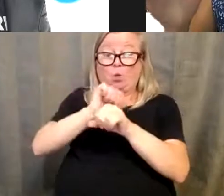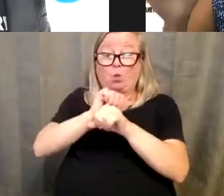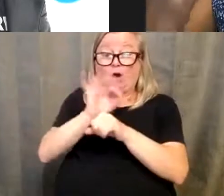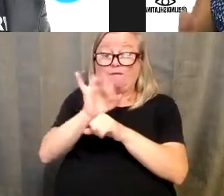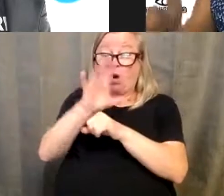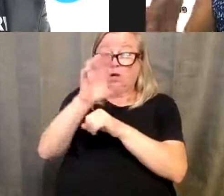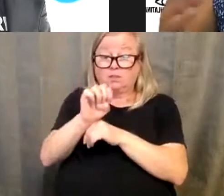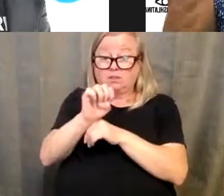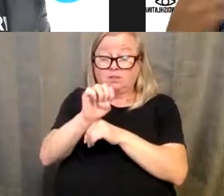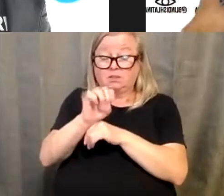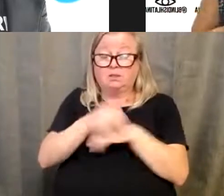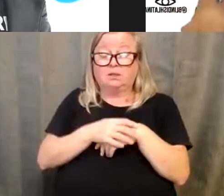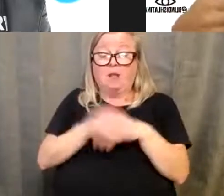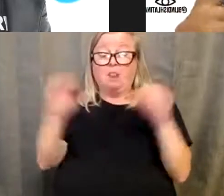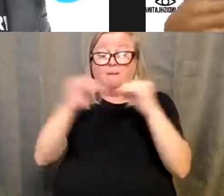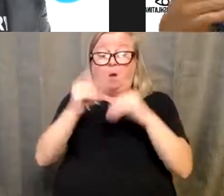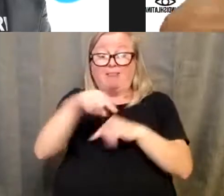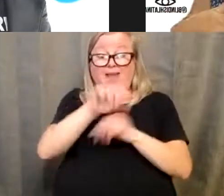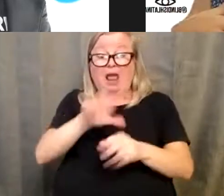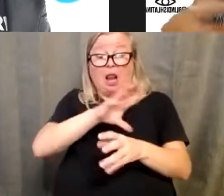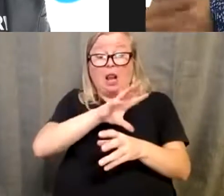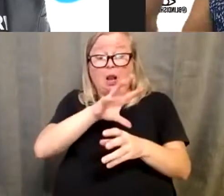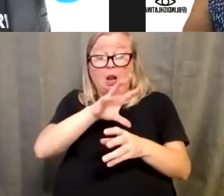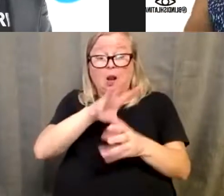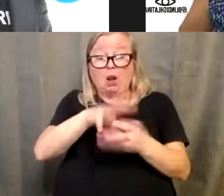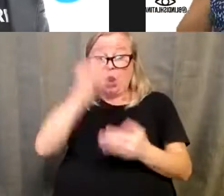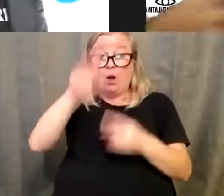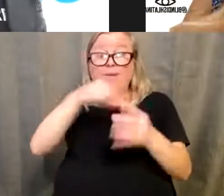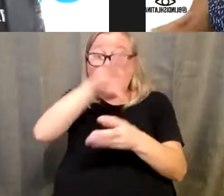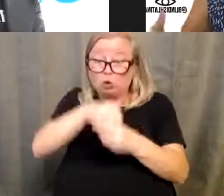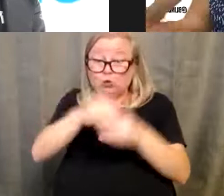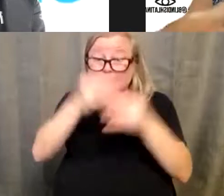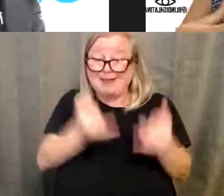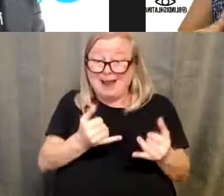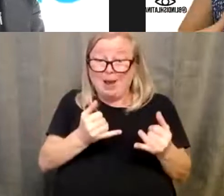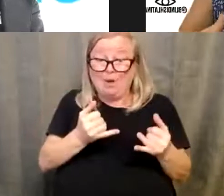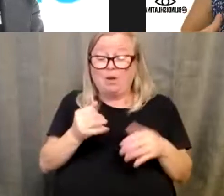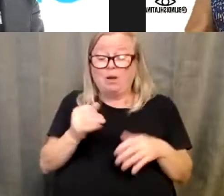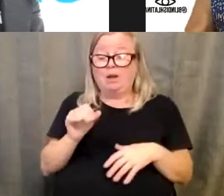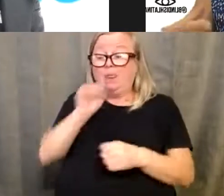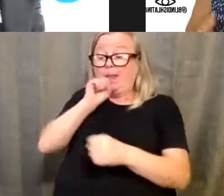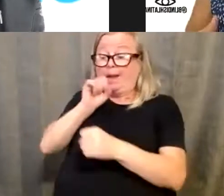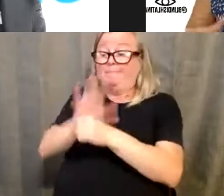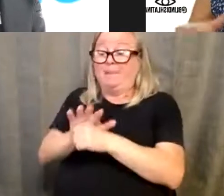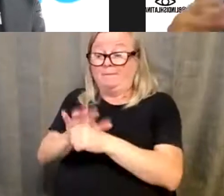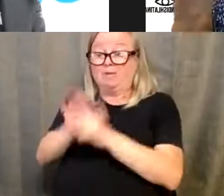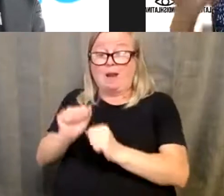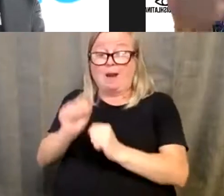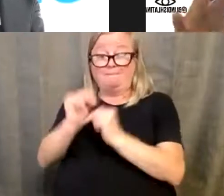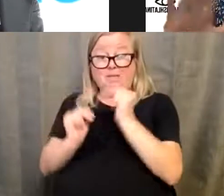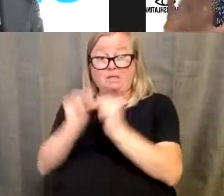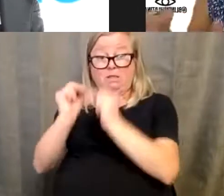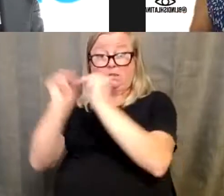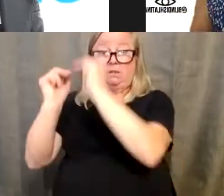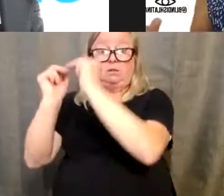the more that they can learn about inclusion now, the more this commitment can be built at this level, the better